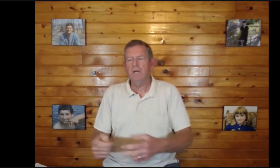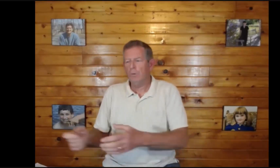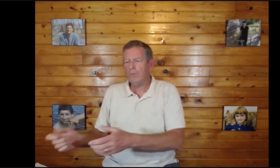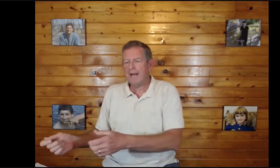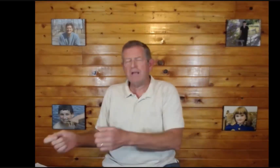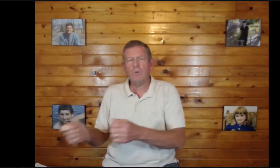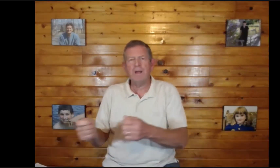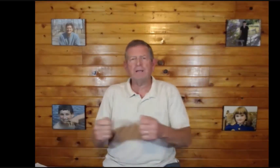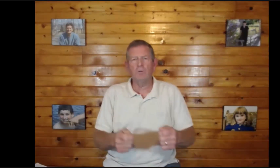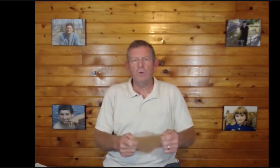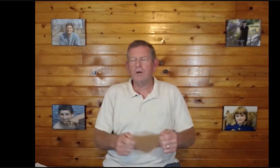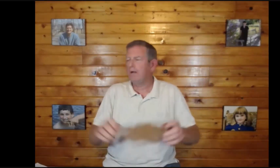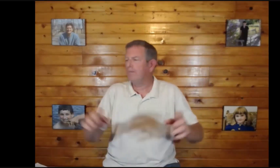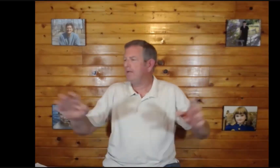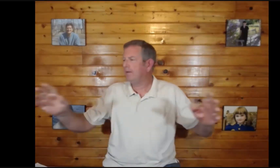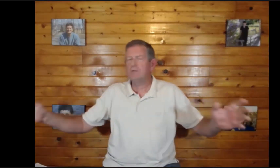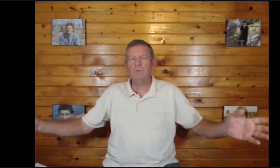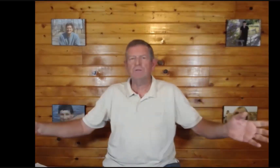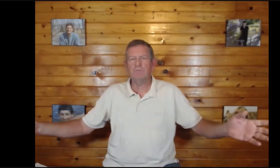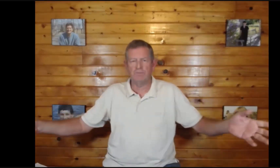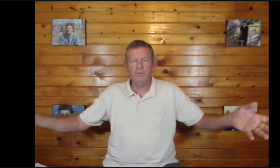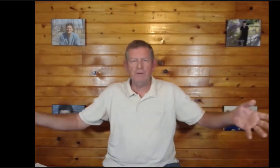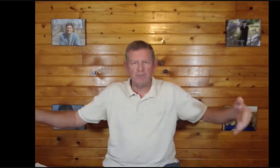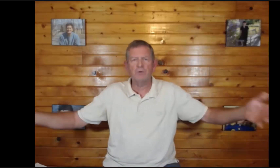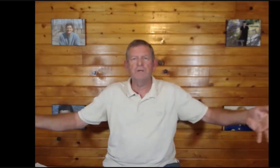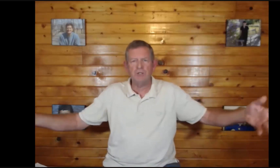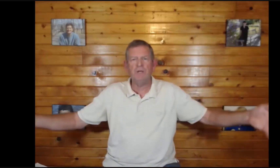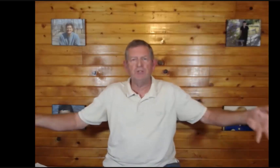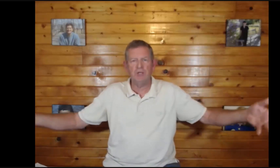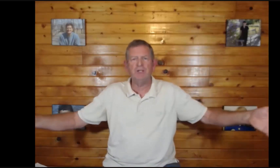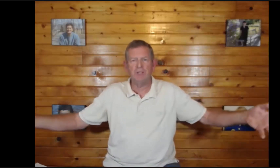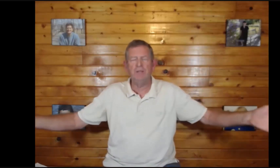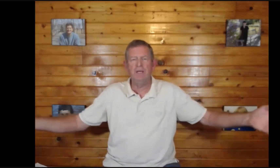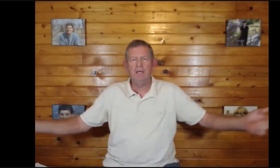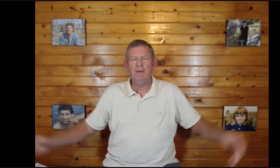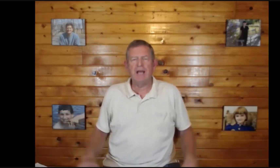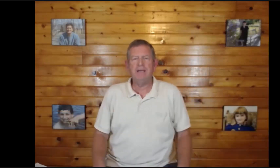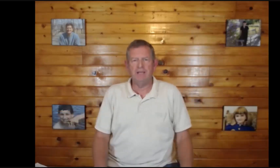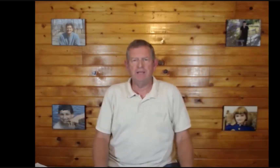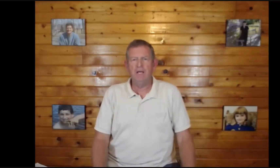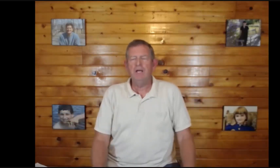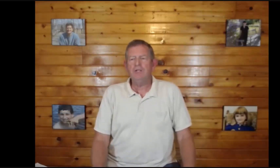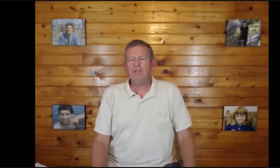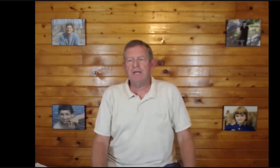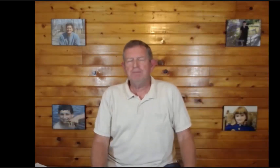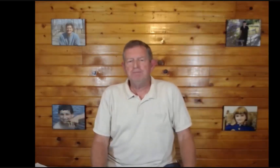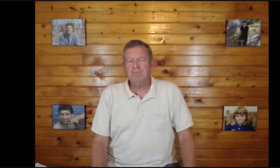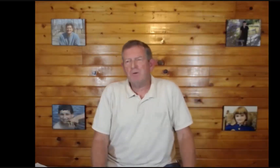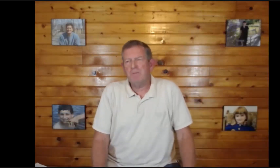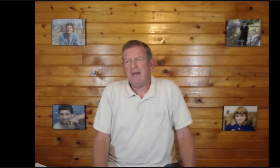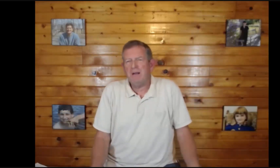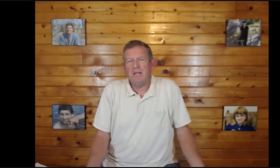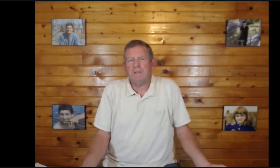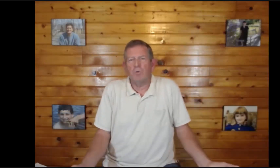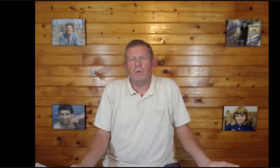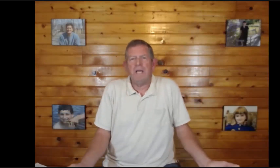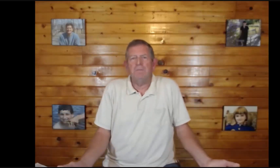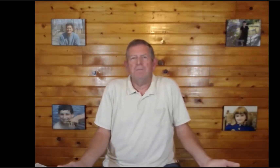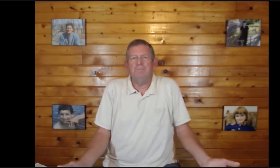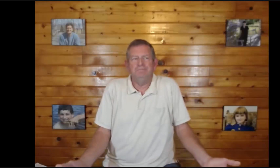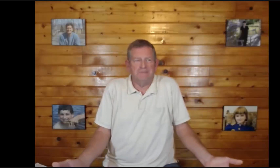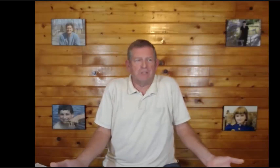work. Well, when I correct the work of the other students who had a more traditional education than I did, she said, grammatically, what